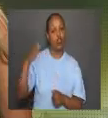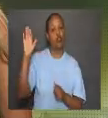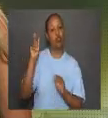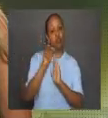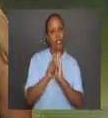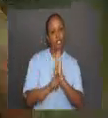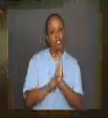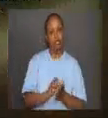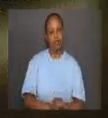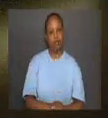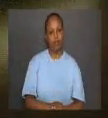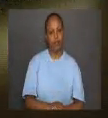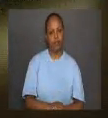policy.